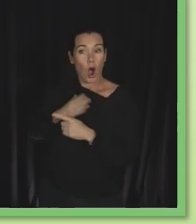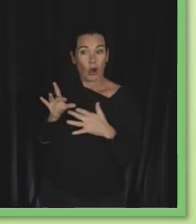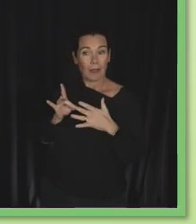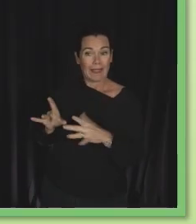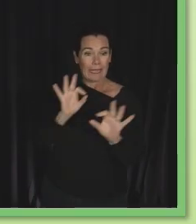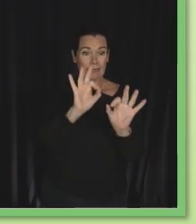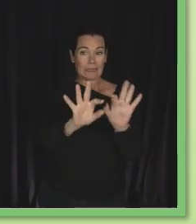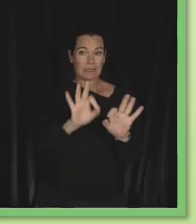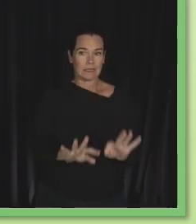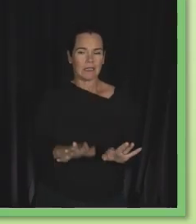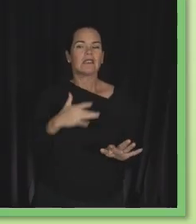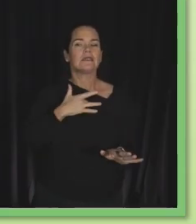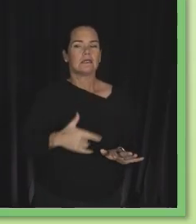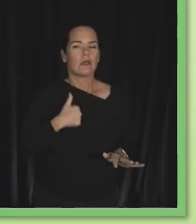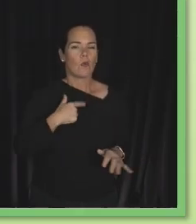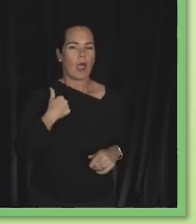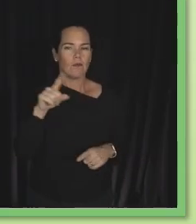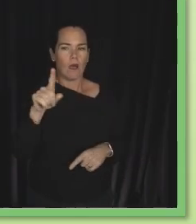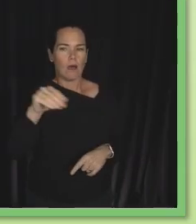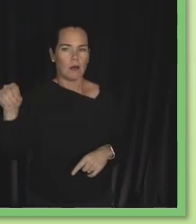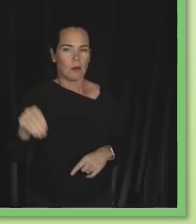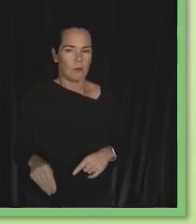rate, and